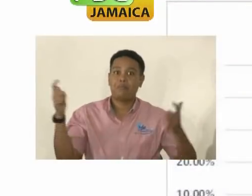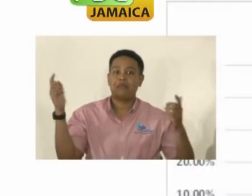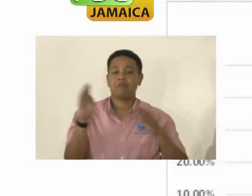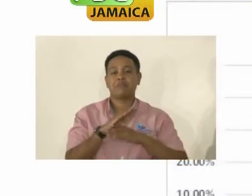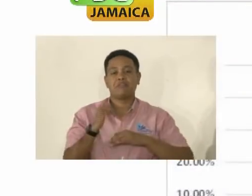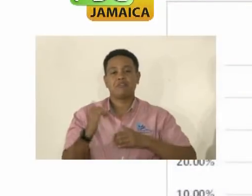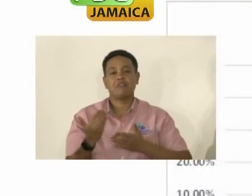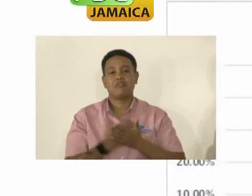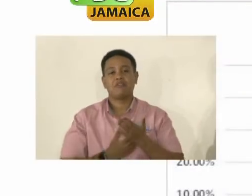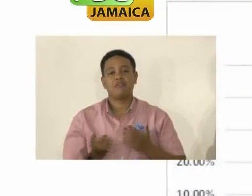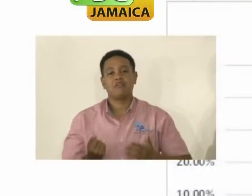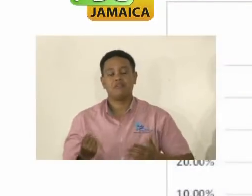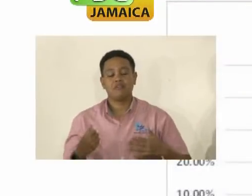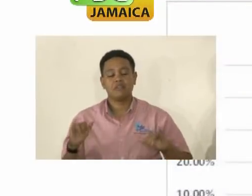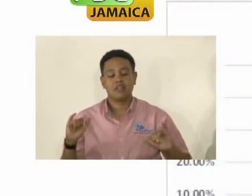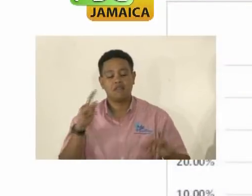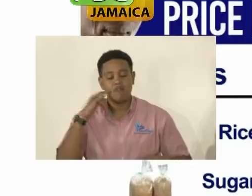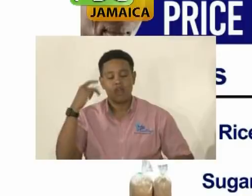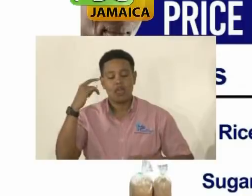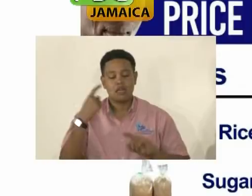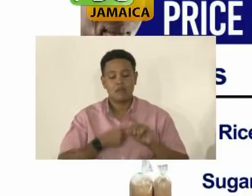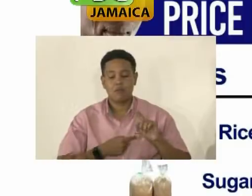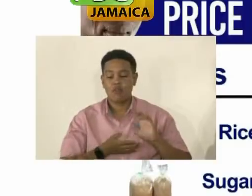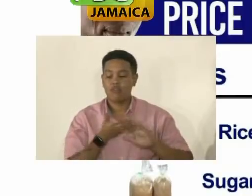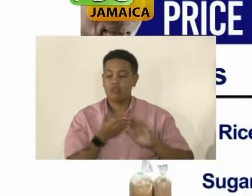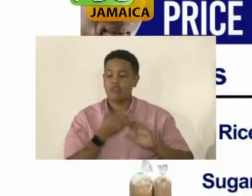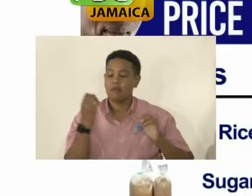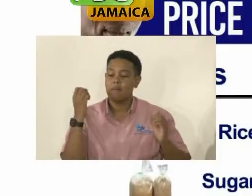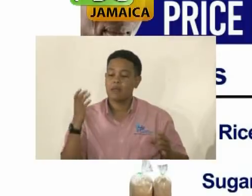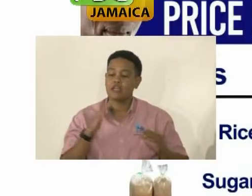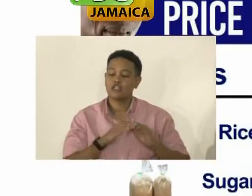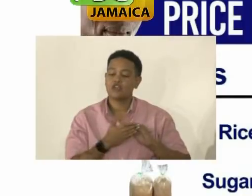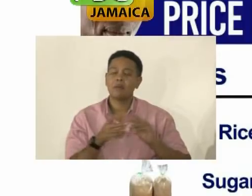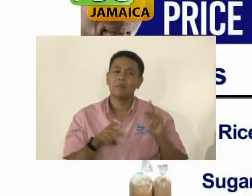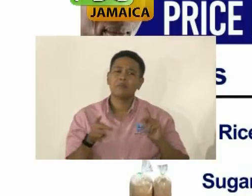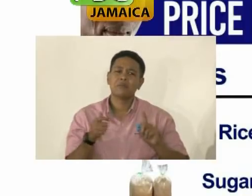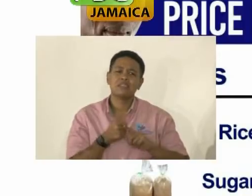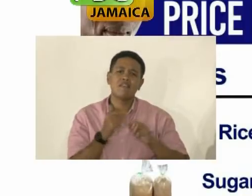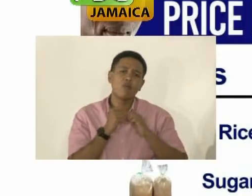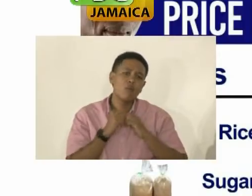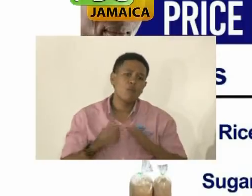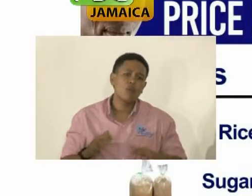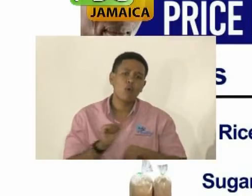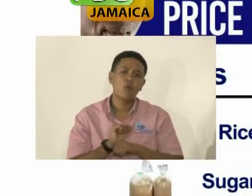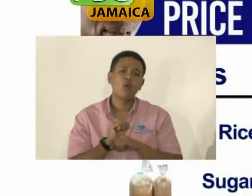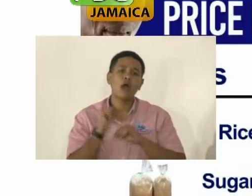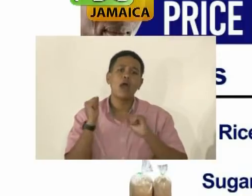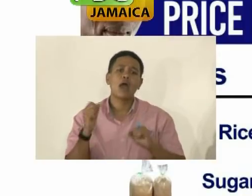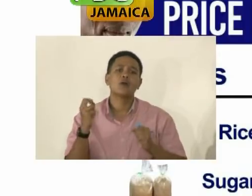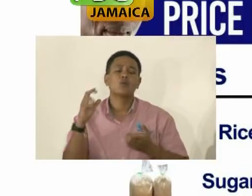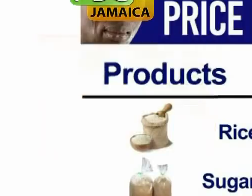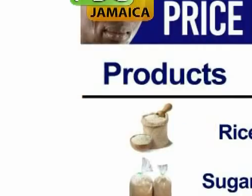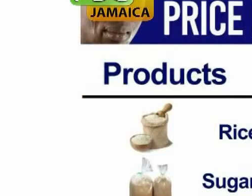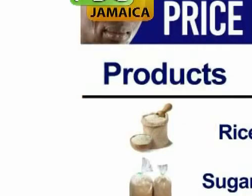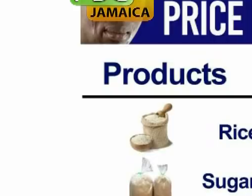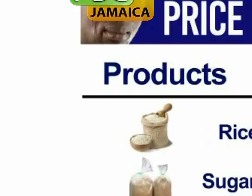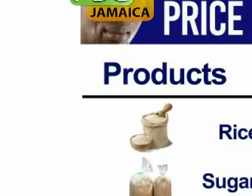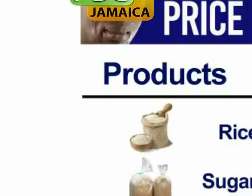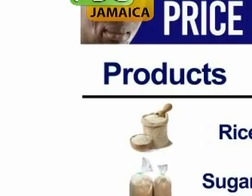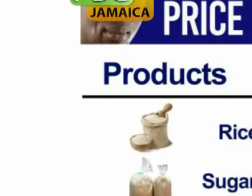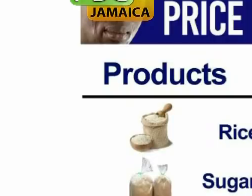Mr. President, for the 18 months of the pandemic, many Jamaicans have been without employment or reduced employment or